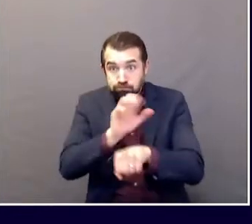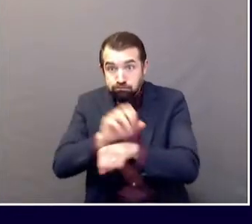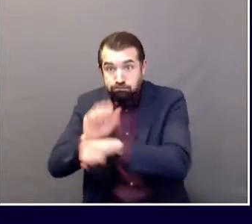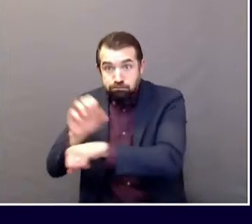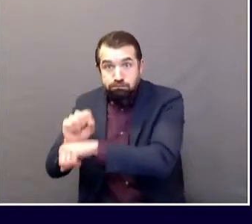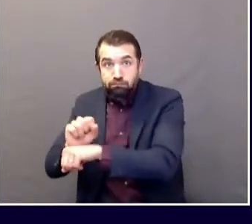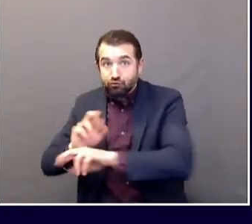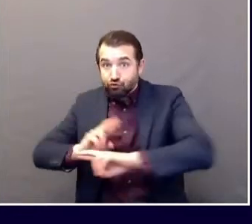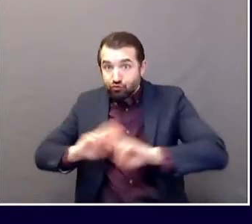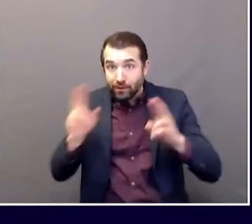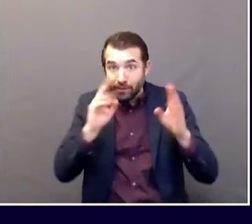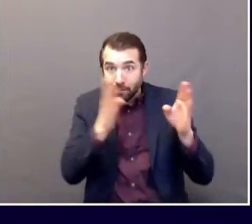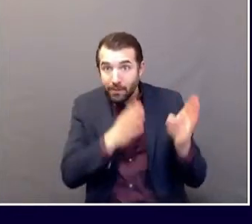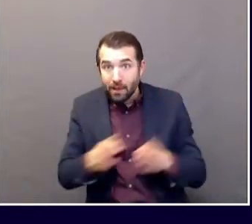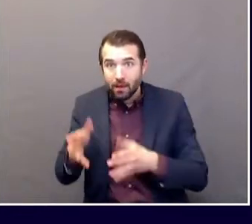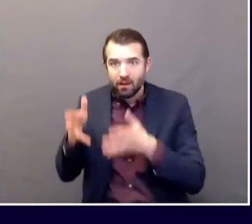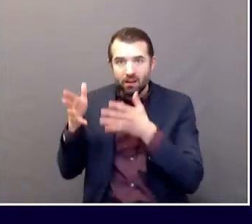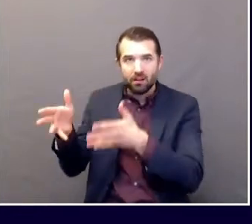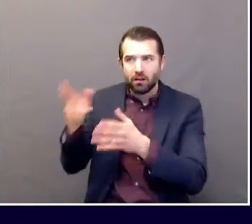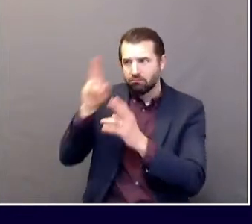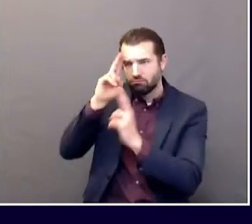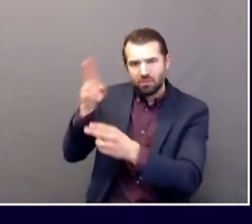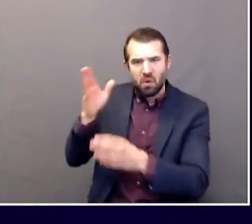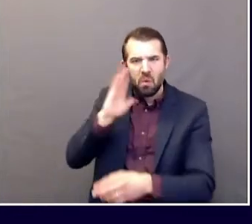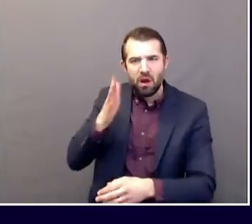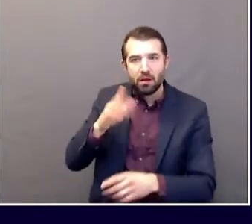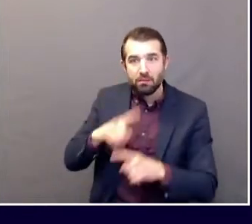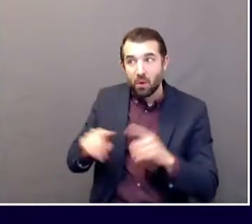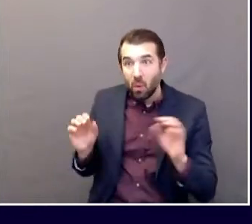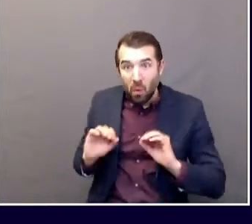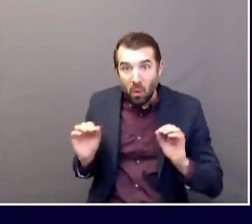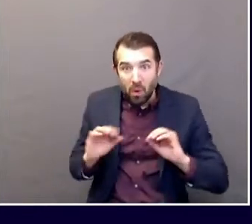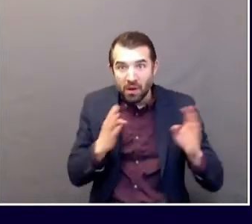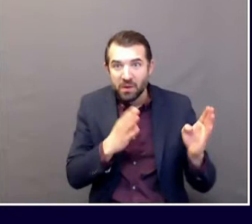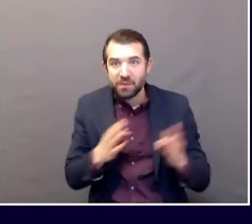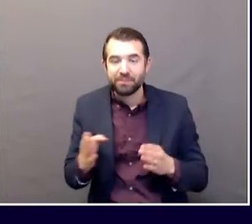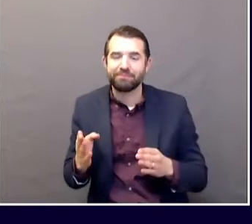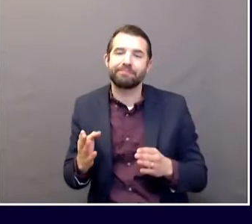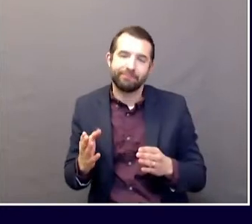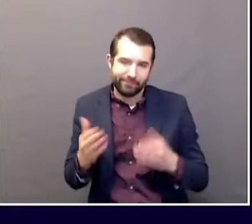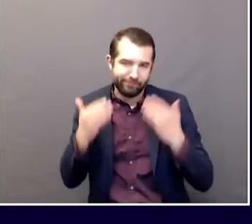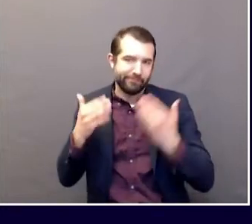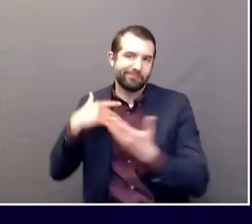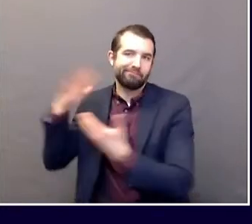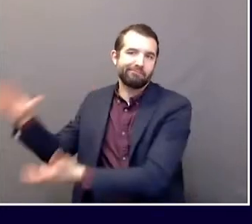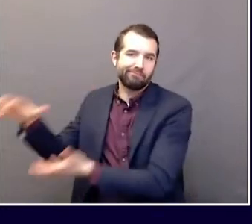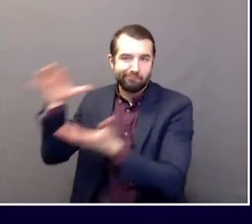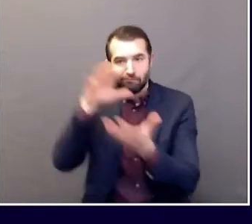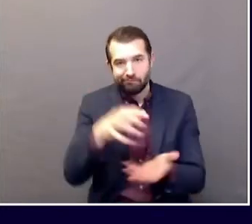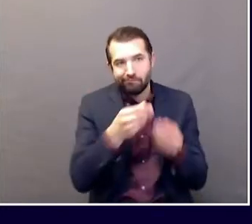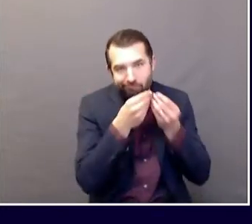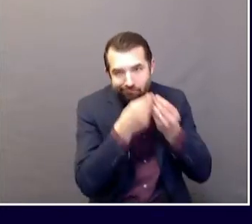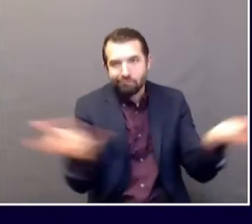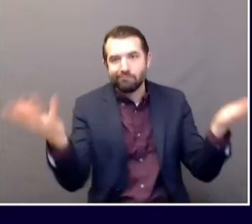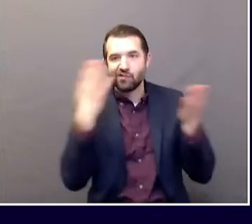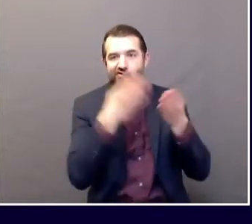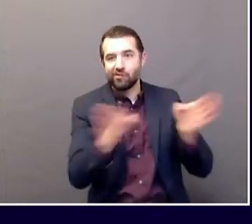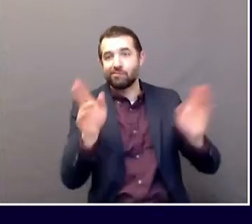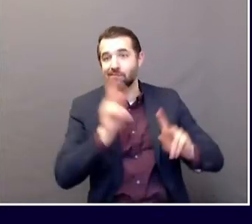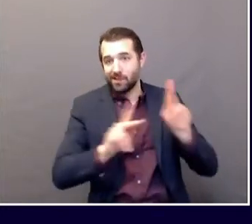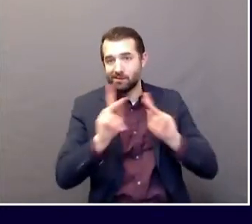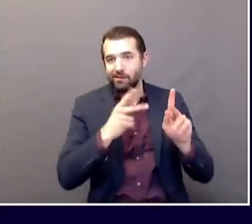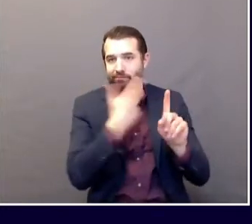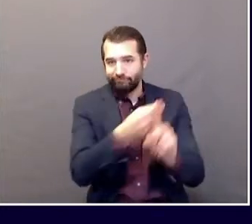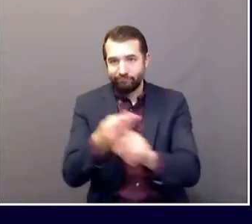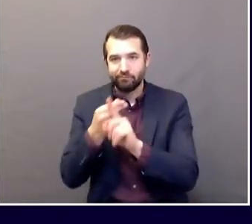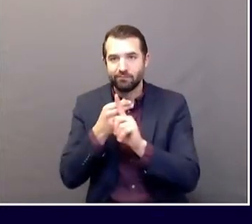are working with them to move those into the general population. This is just consistent with our overall